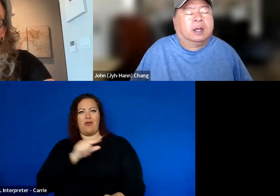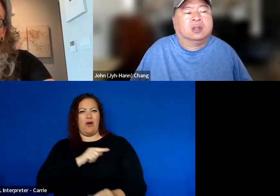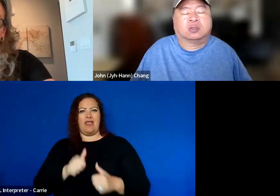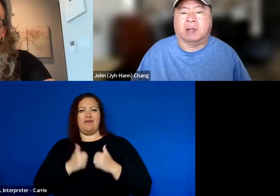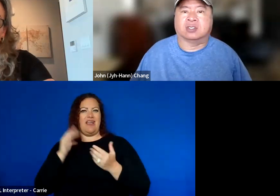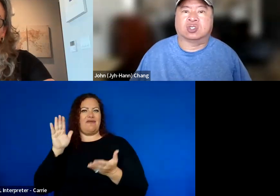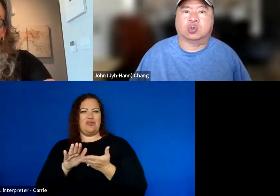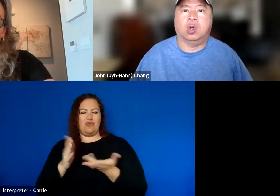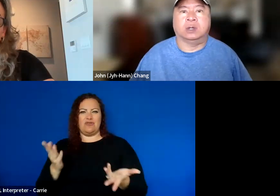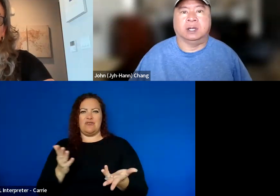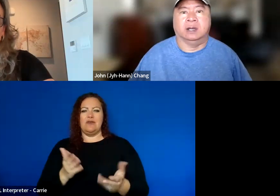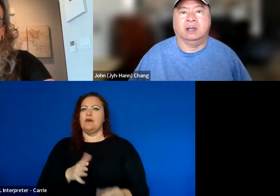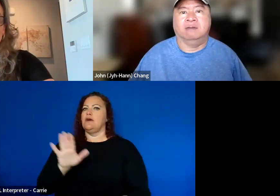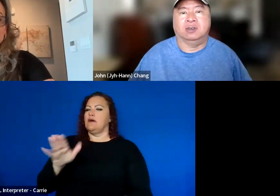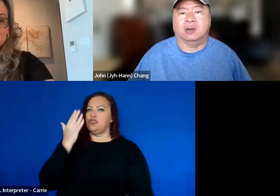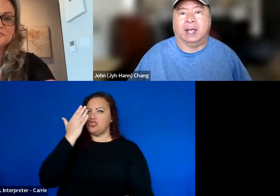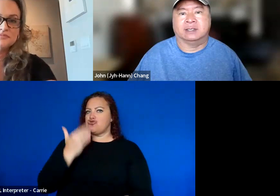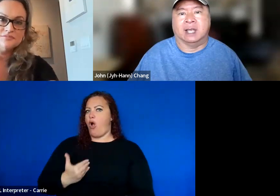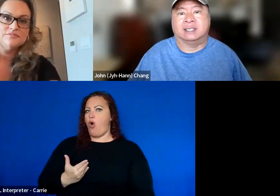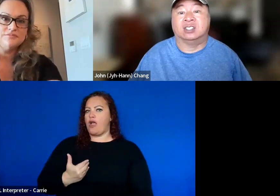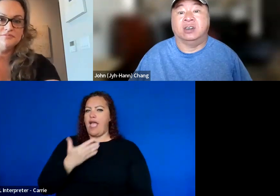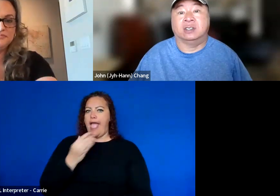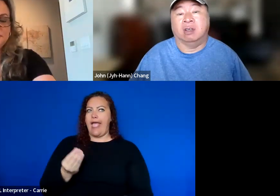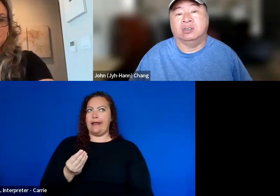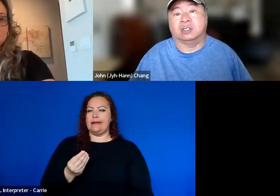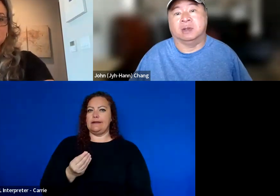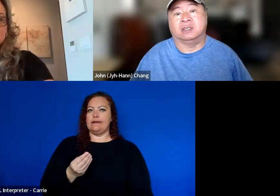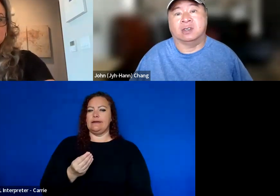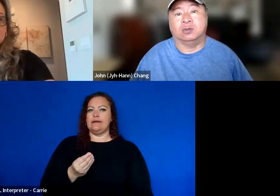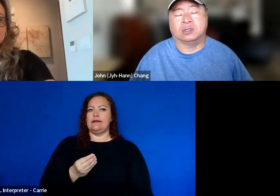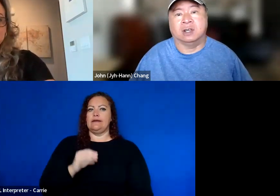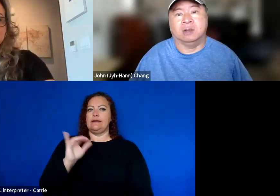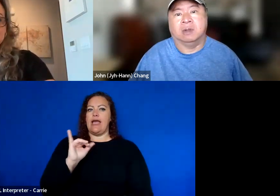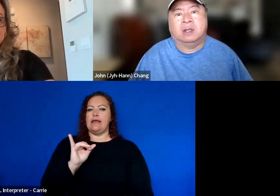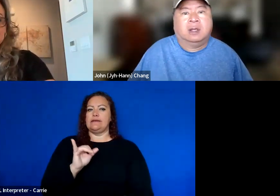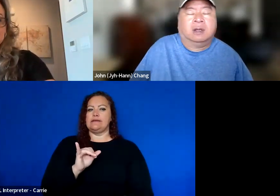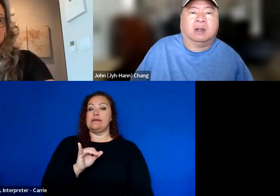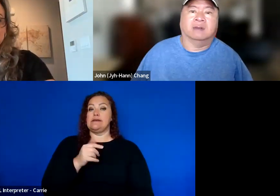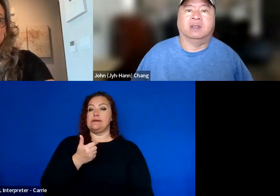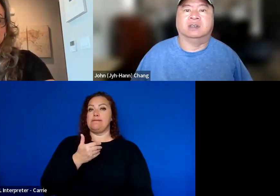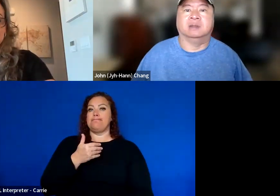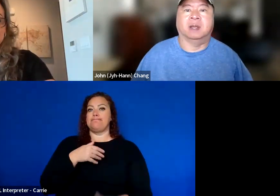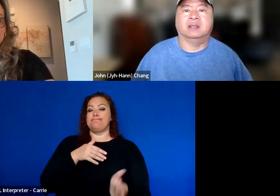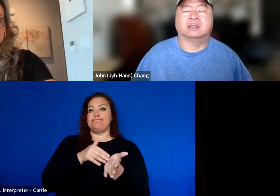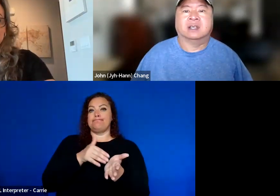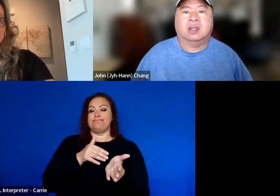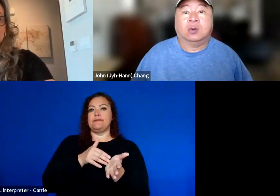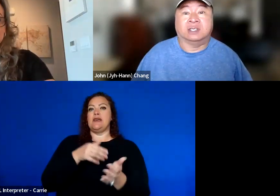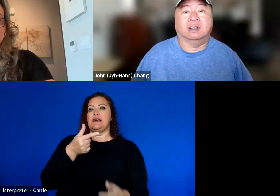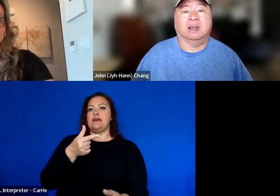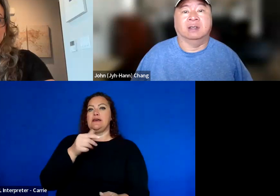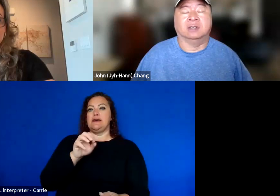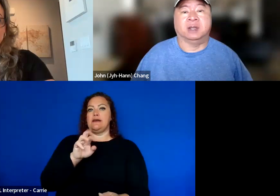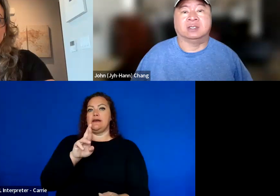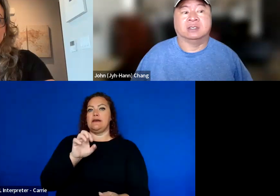so, stroke and individual, as a gerontologist myself who studied a lot of elderly patients or